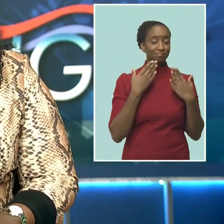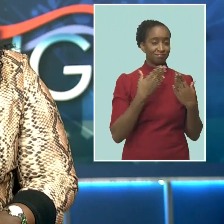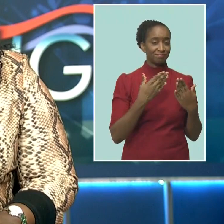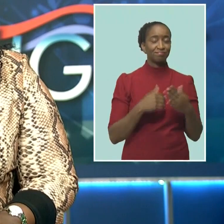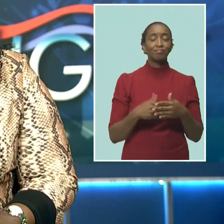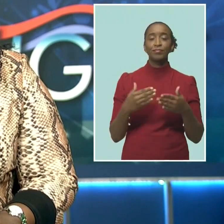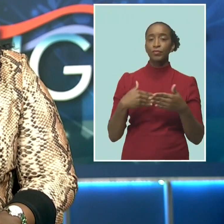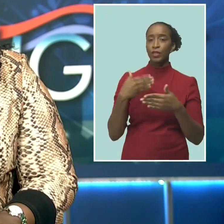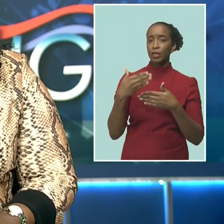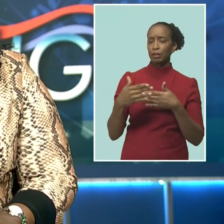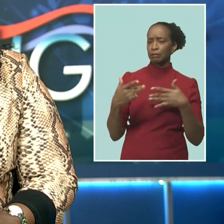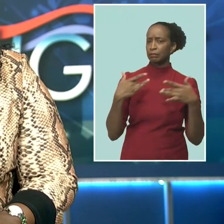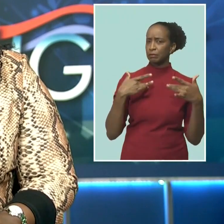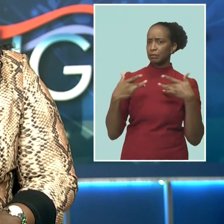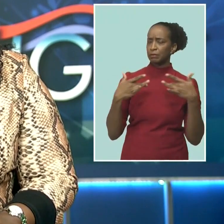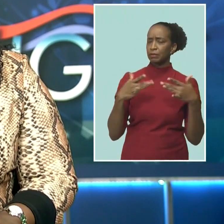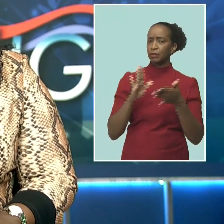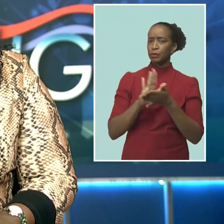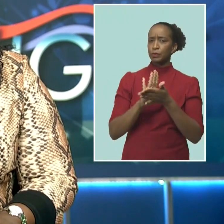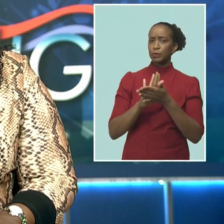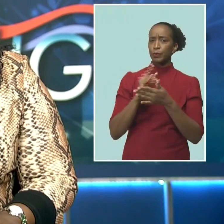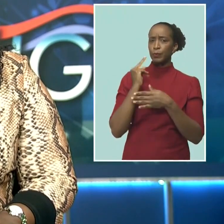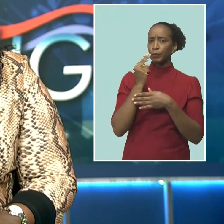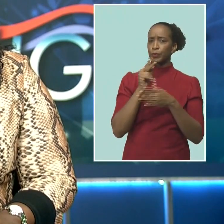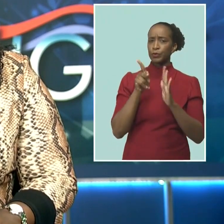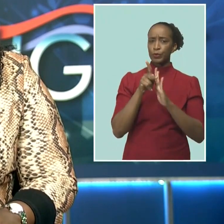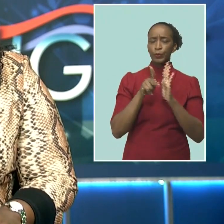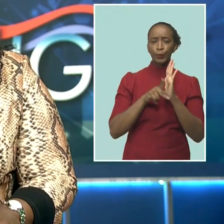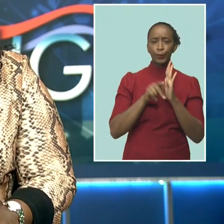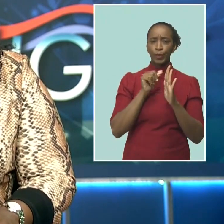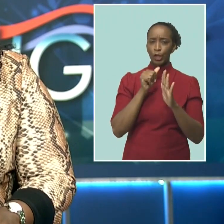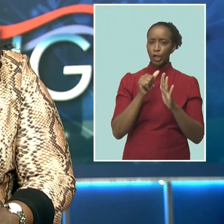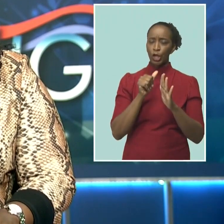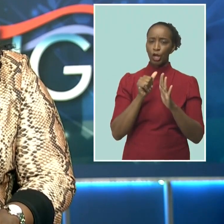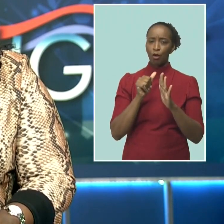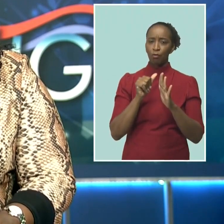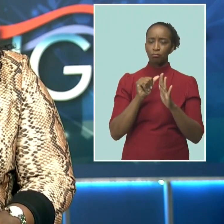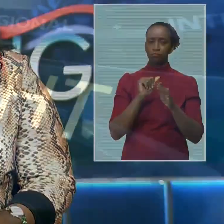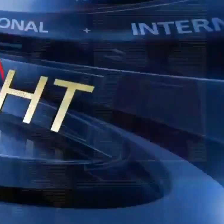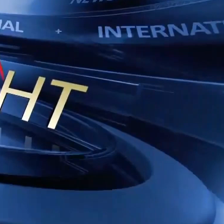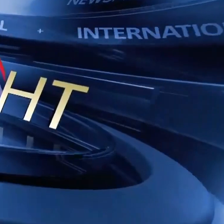Coming up, concern the school's nutrition policy is not being enforced.